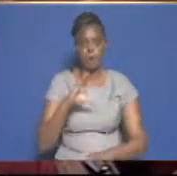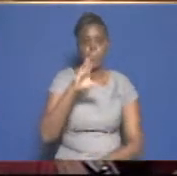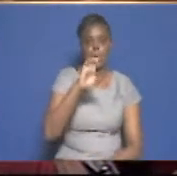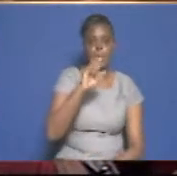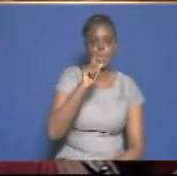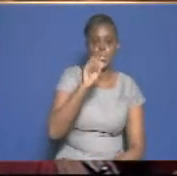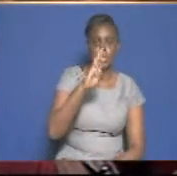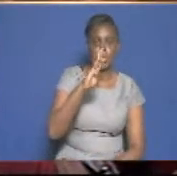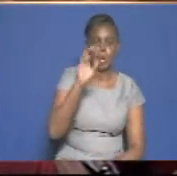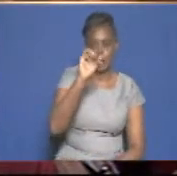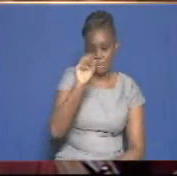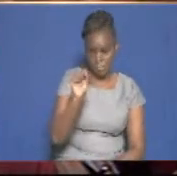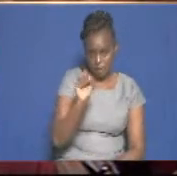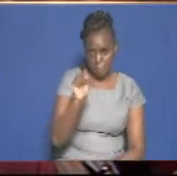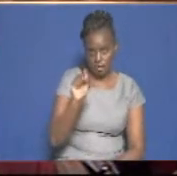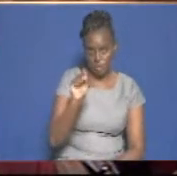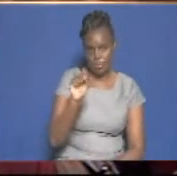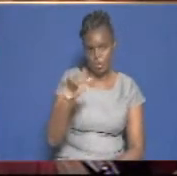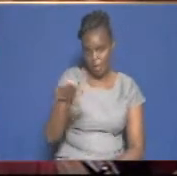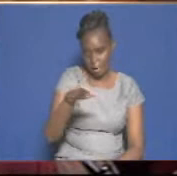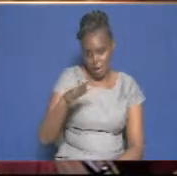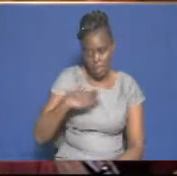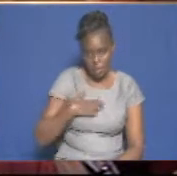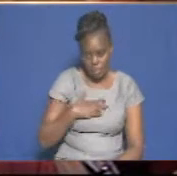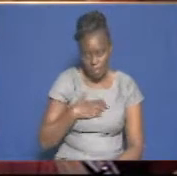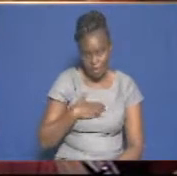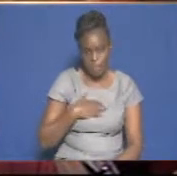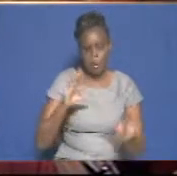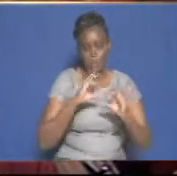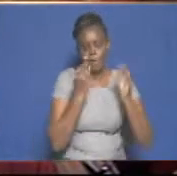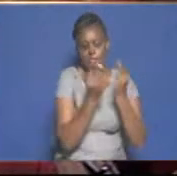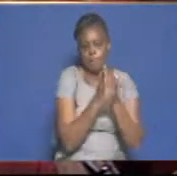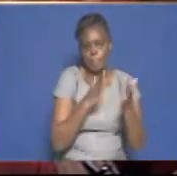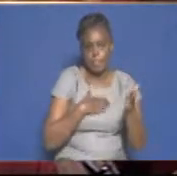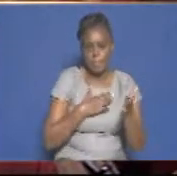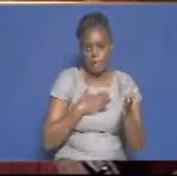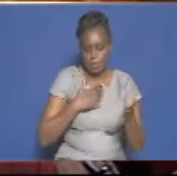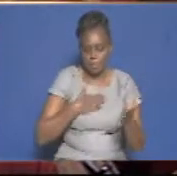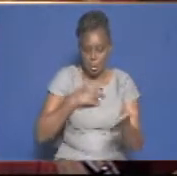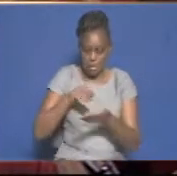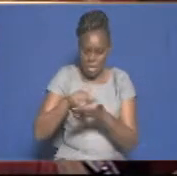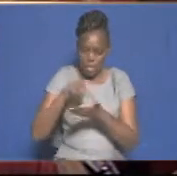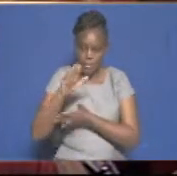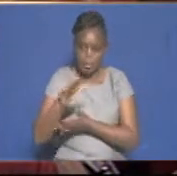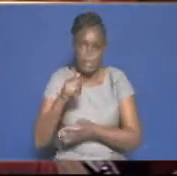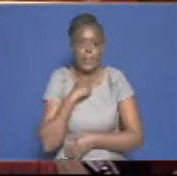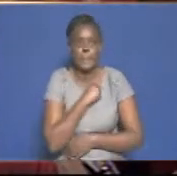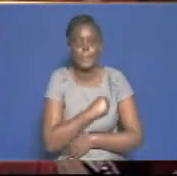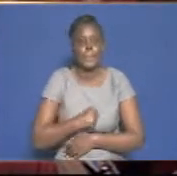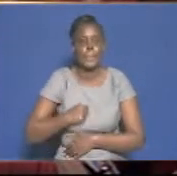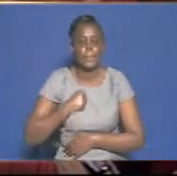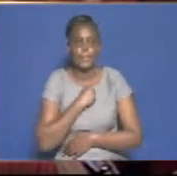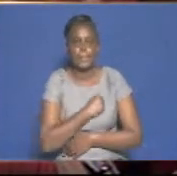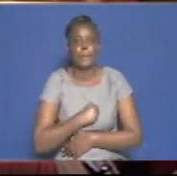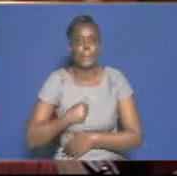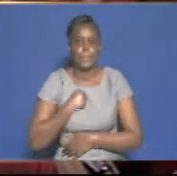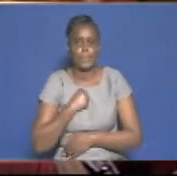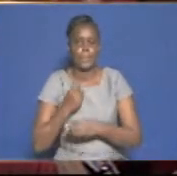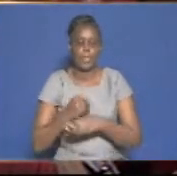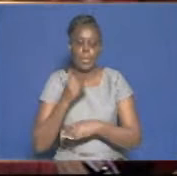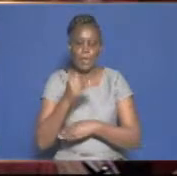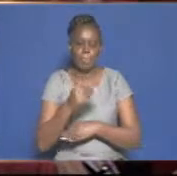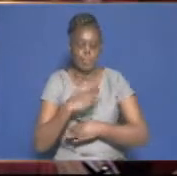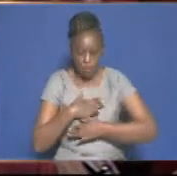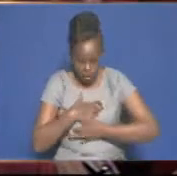family, I want to send my message of condolence to the family and the people of Gem following the death of